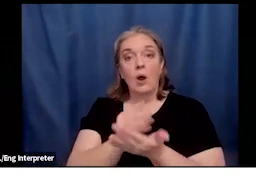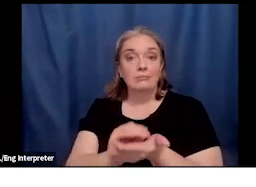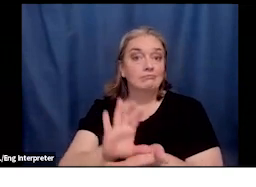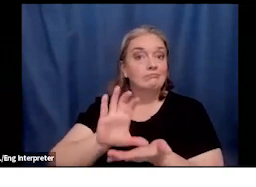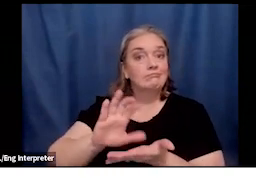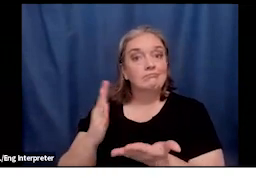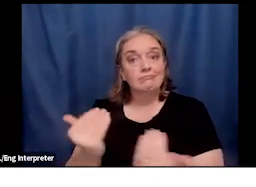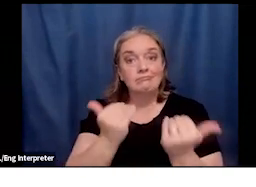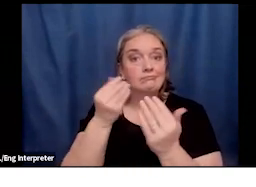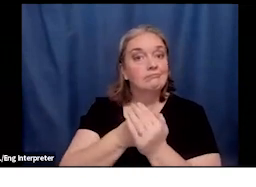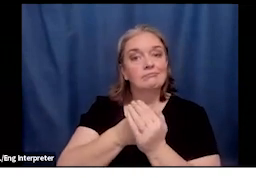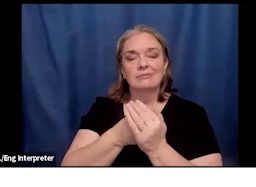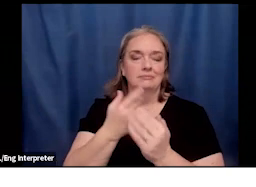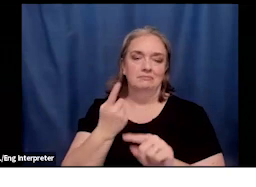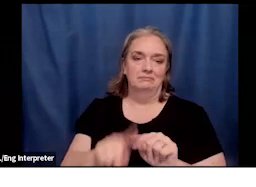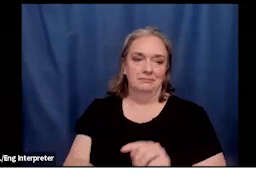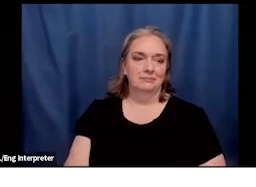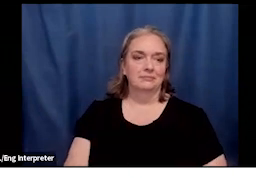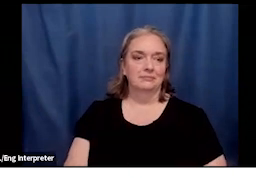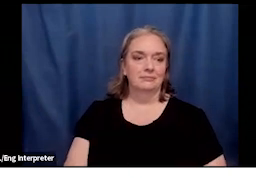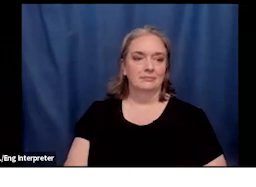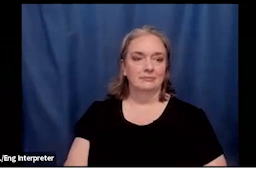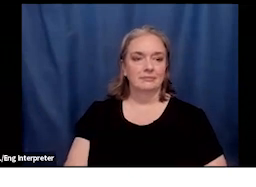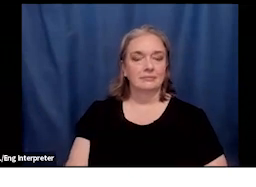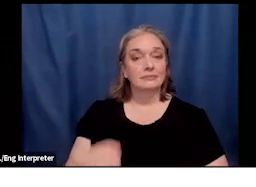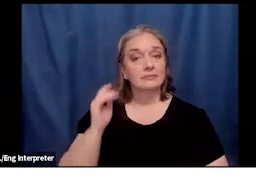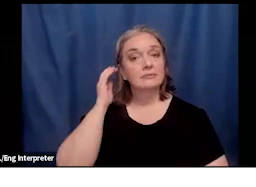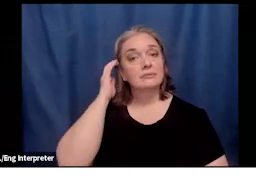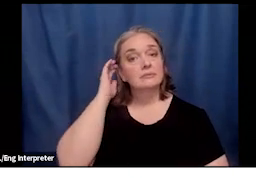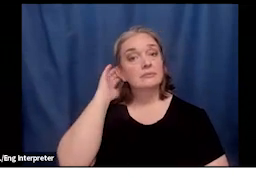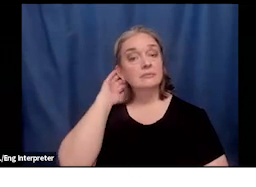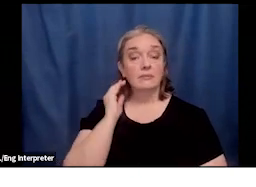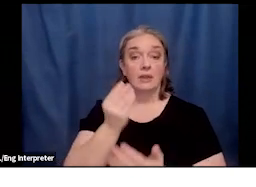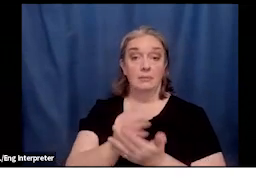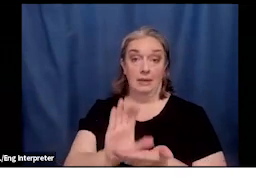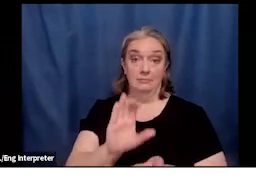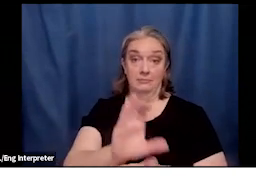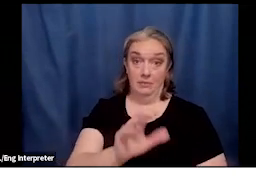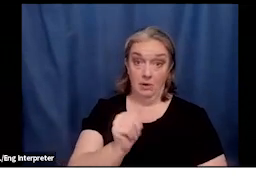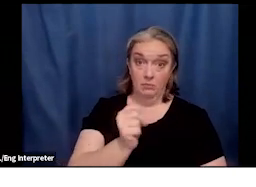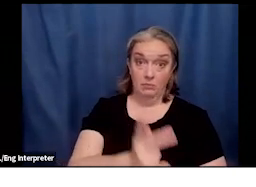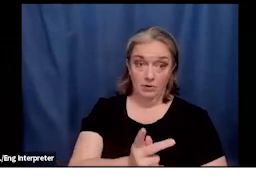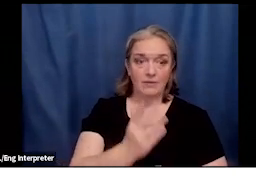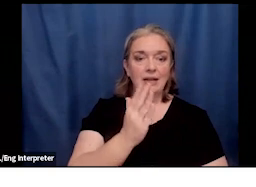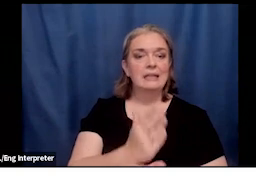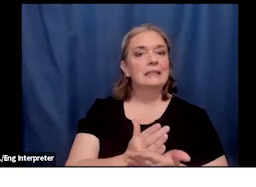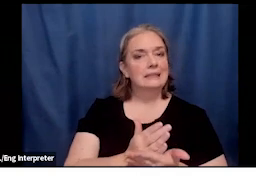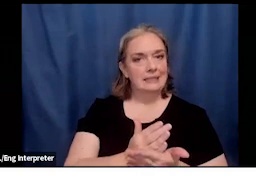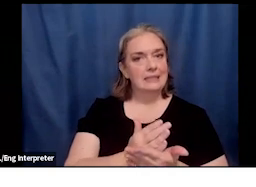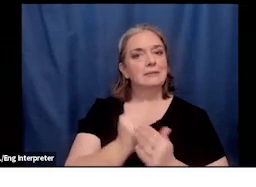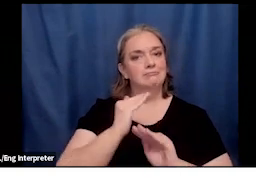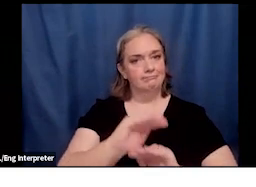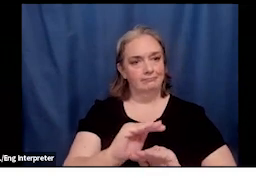There are also some restrictions on how funds can be used. So expenses such as personal